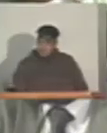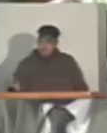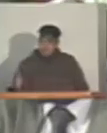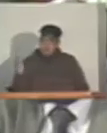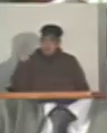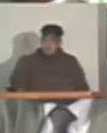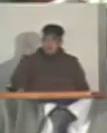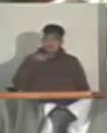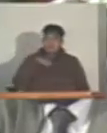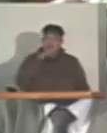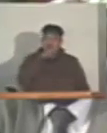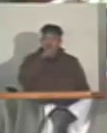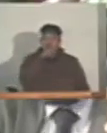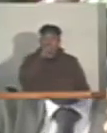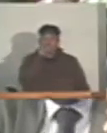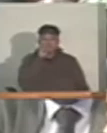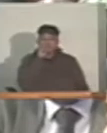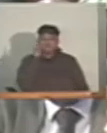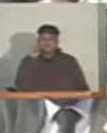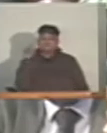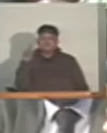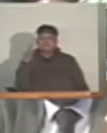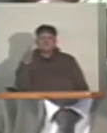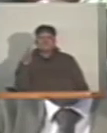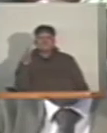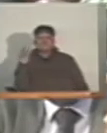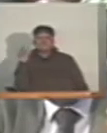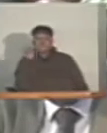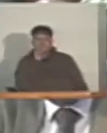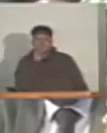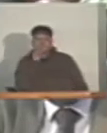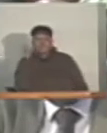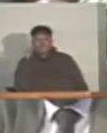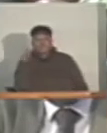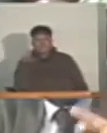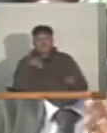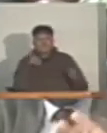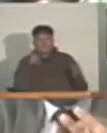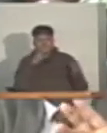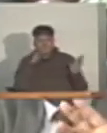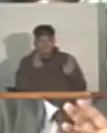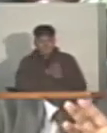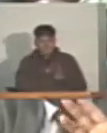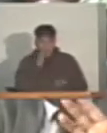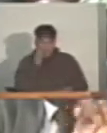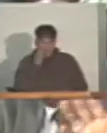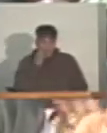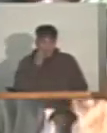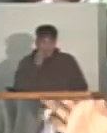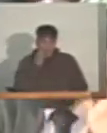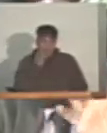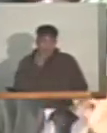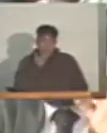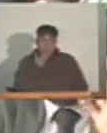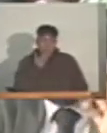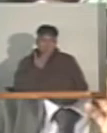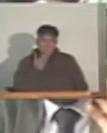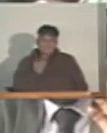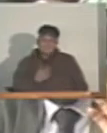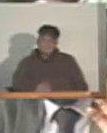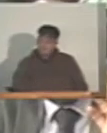is on a point of order. On a point of order. You can't raise that. Mr.